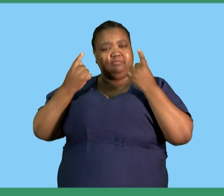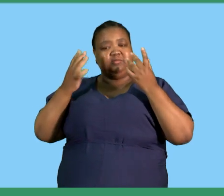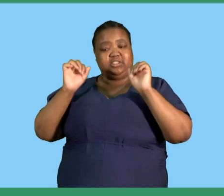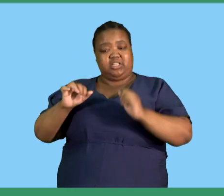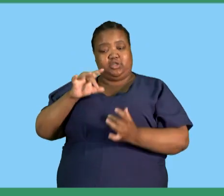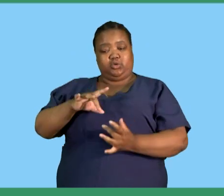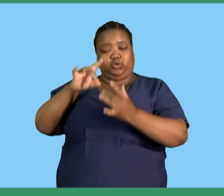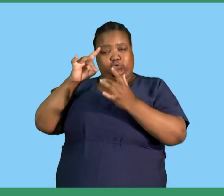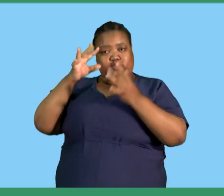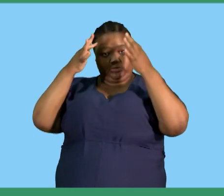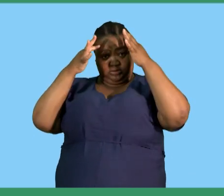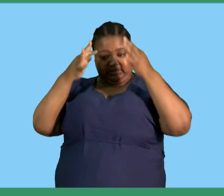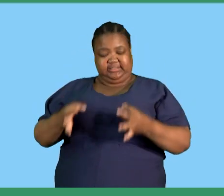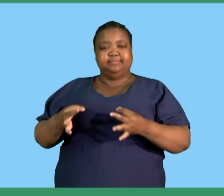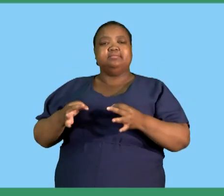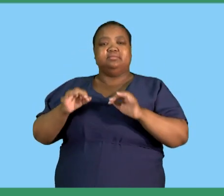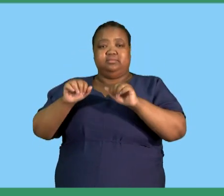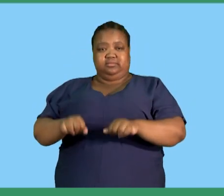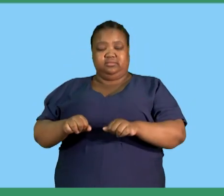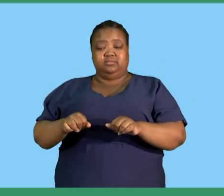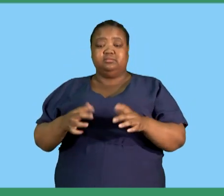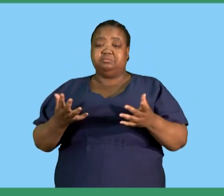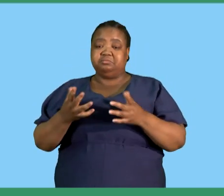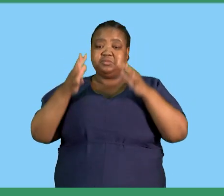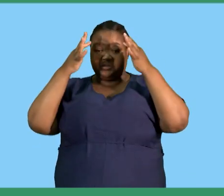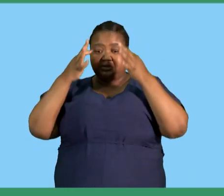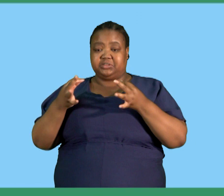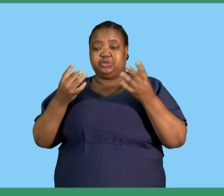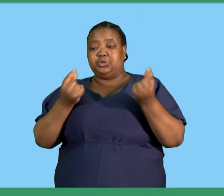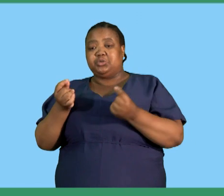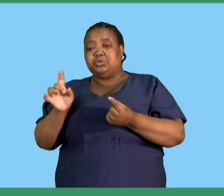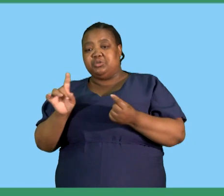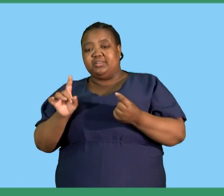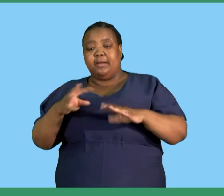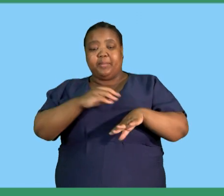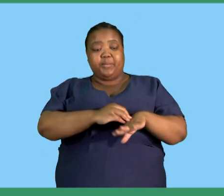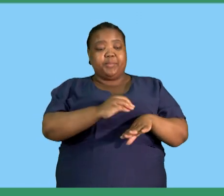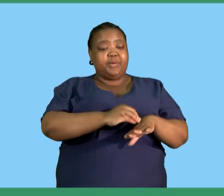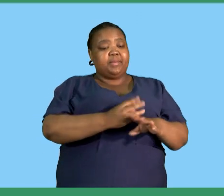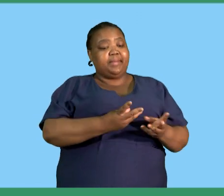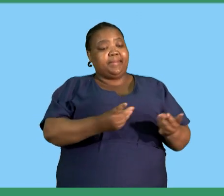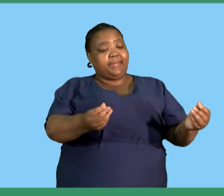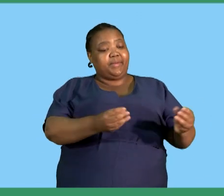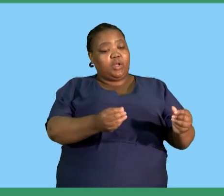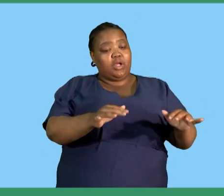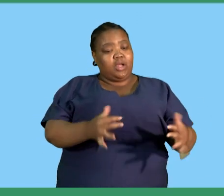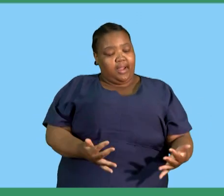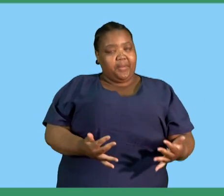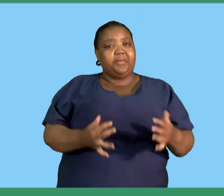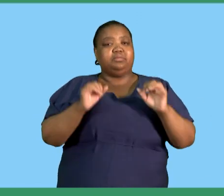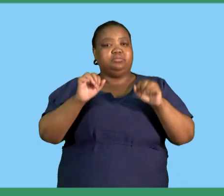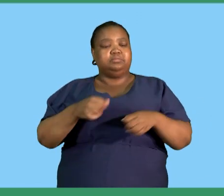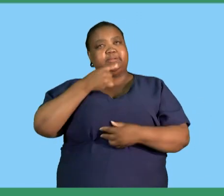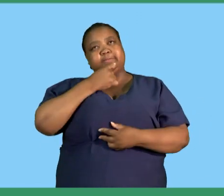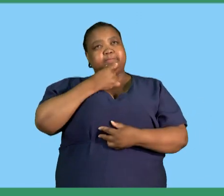that is made by using one's judgment. It is also aimed at finding a solution. We are also finding a solution to a problem. However, here we are choosing